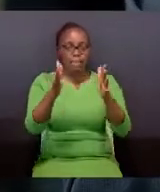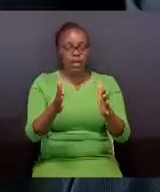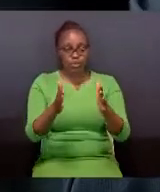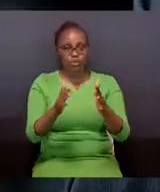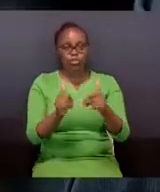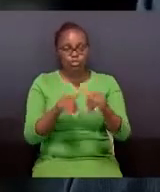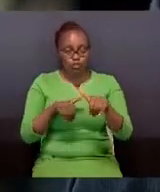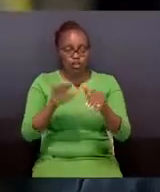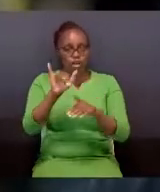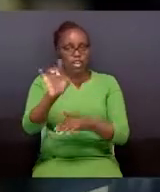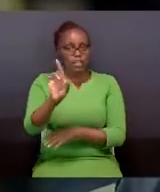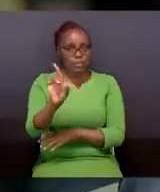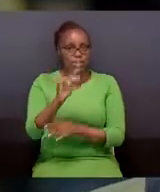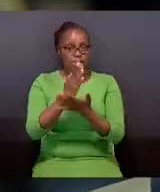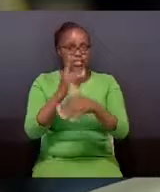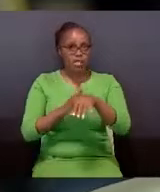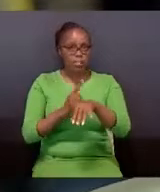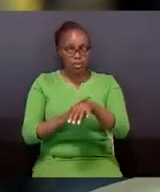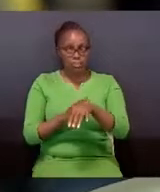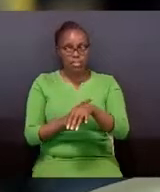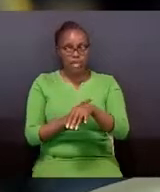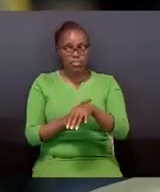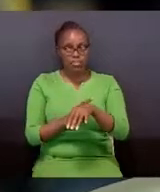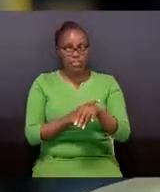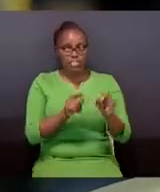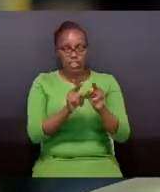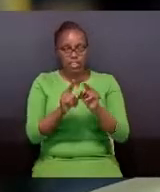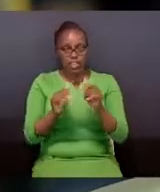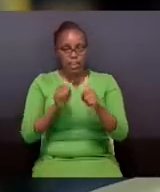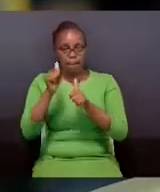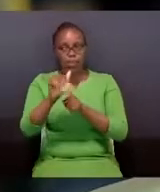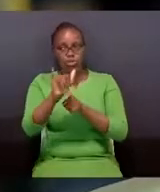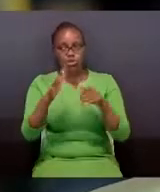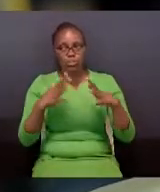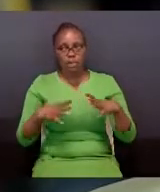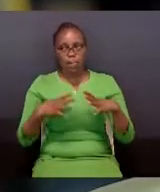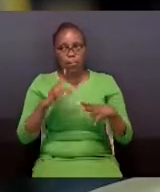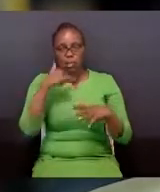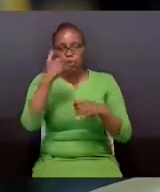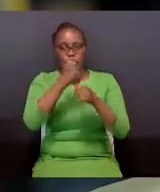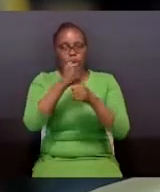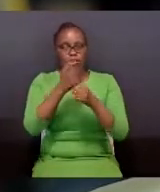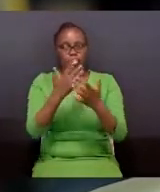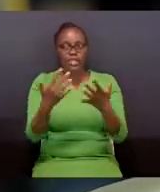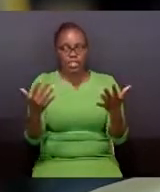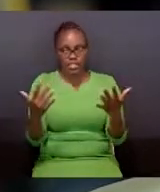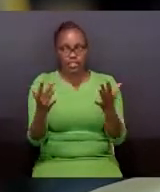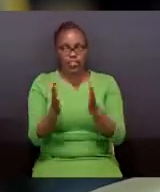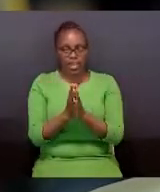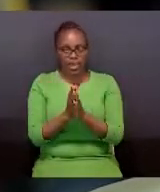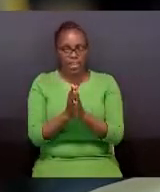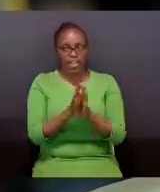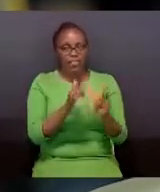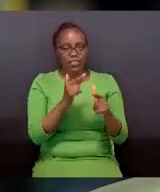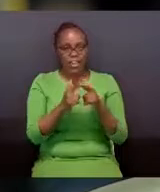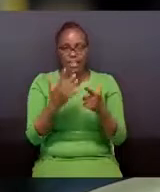luck. Sometimes luck also pursues people who are doing things that, and then they